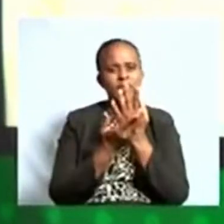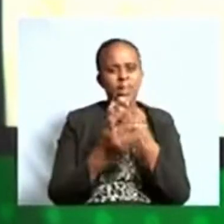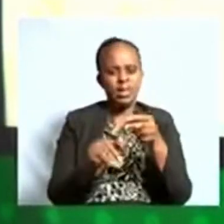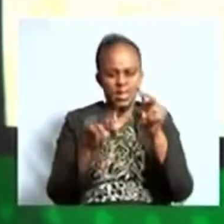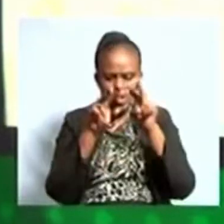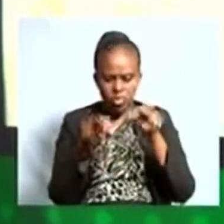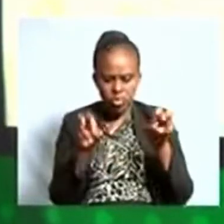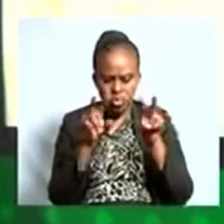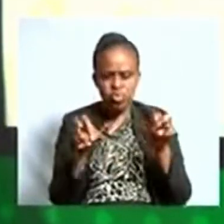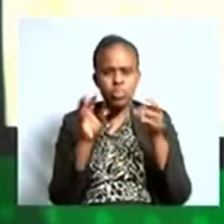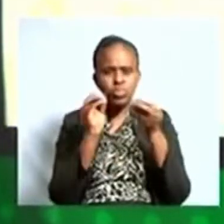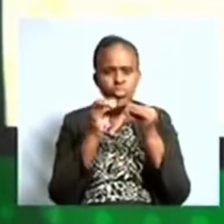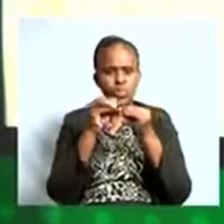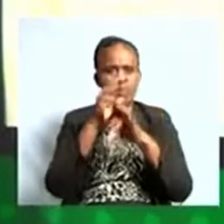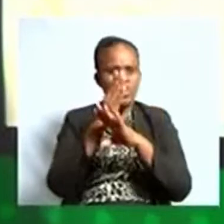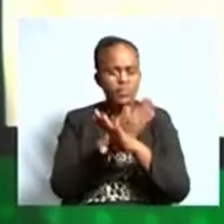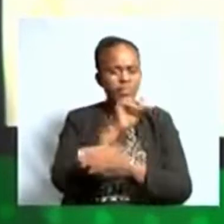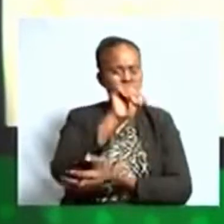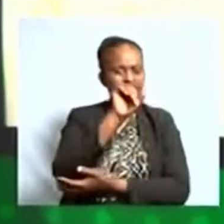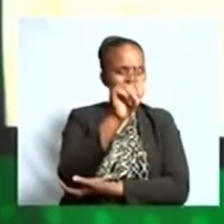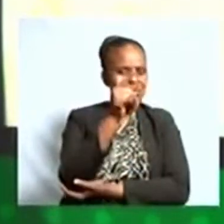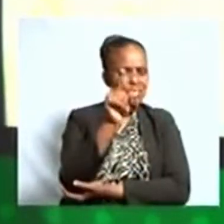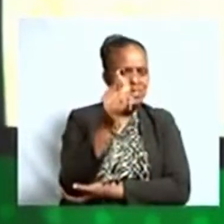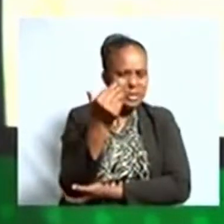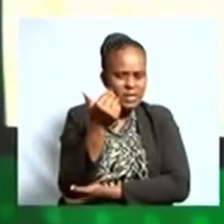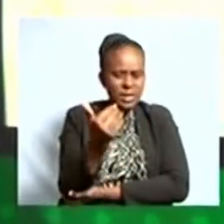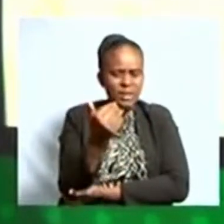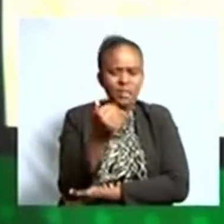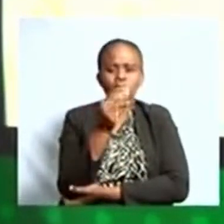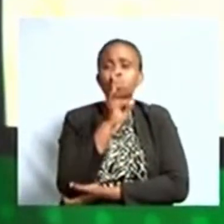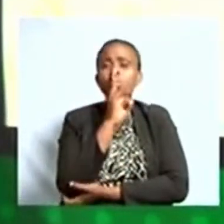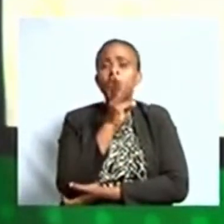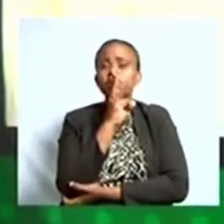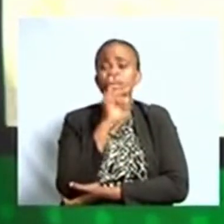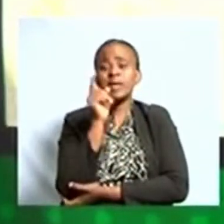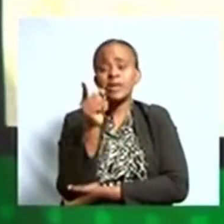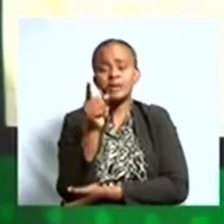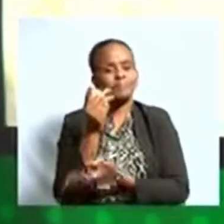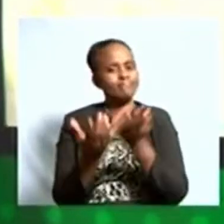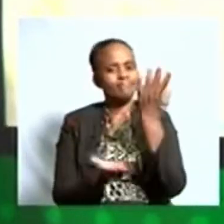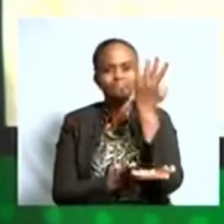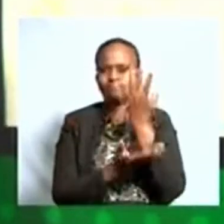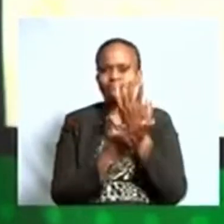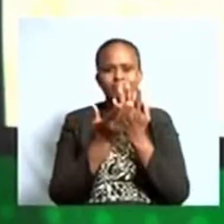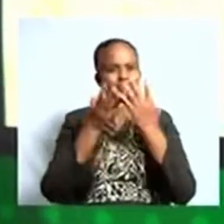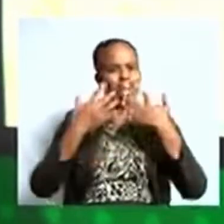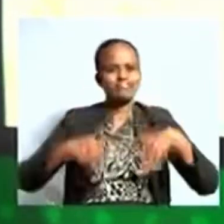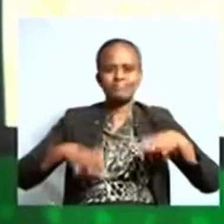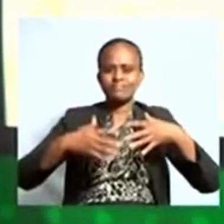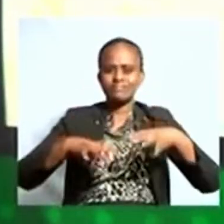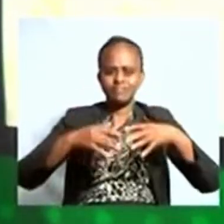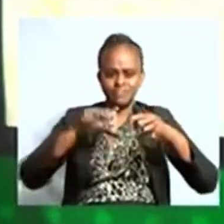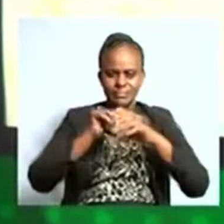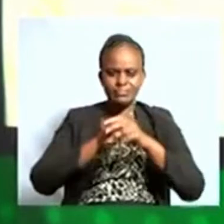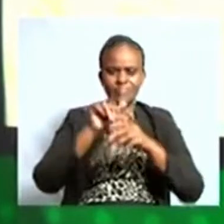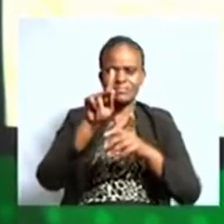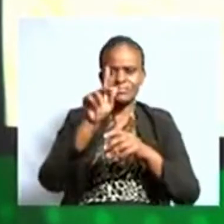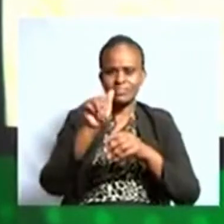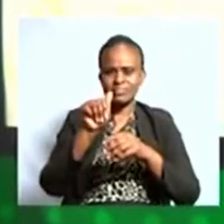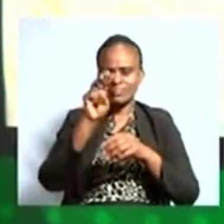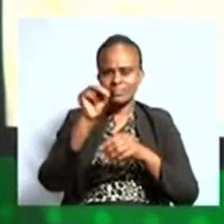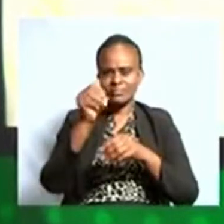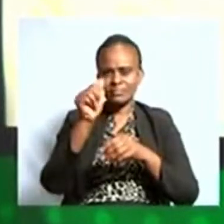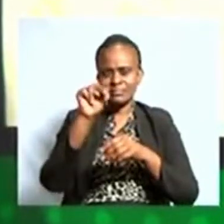survey before 2021 and now, you find that the water supply has improved in Kamanga area. The water